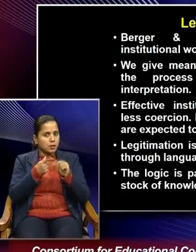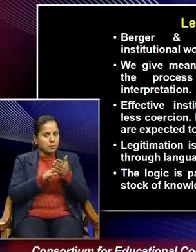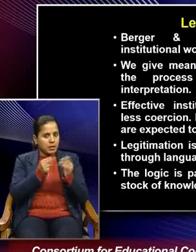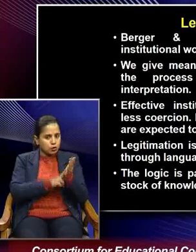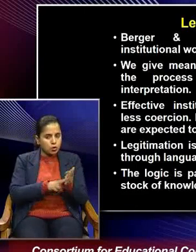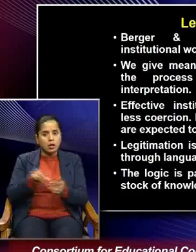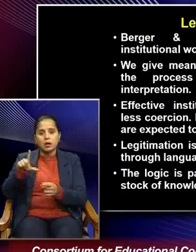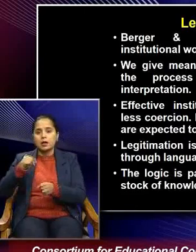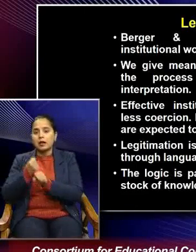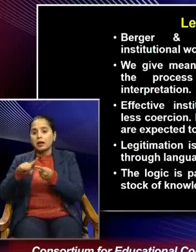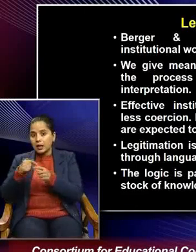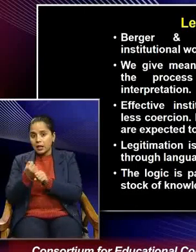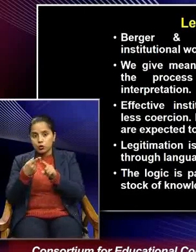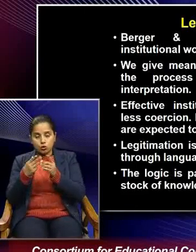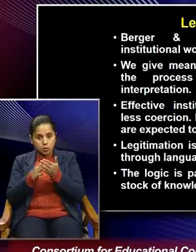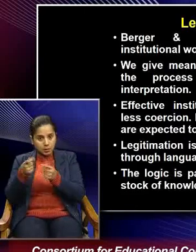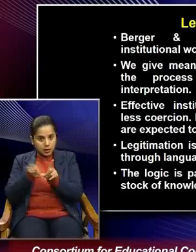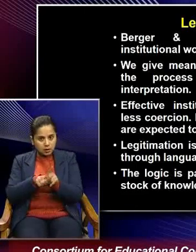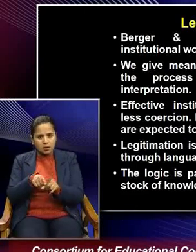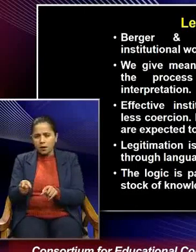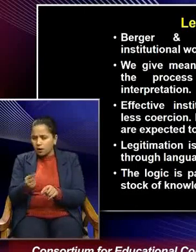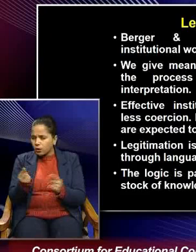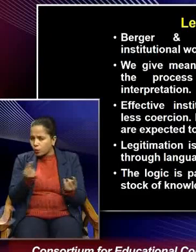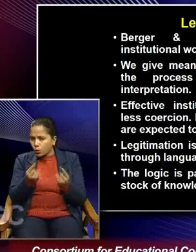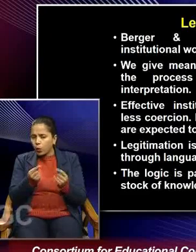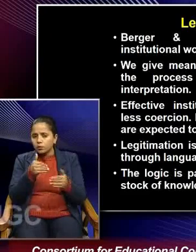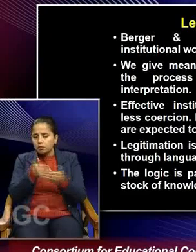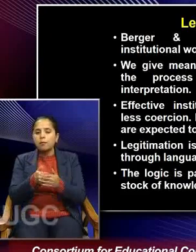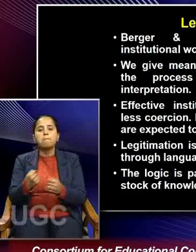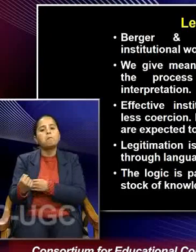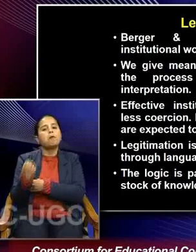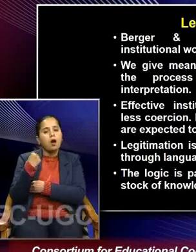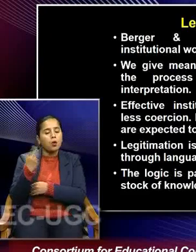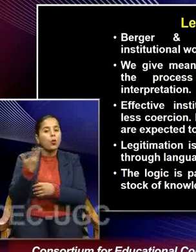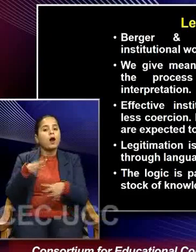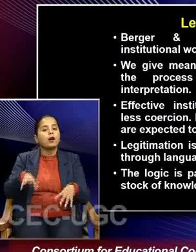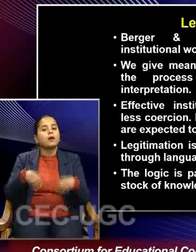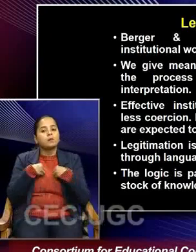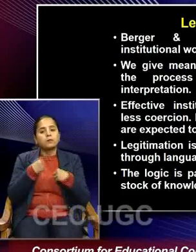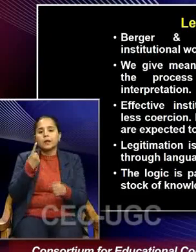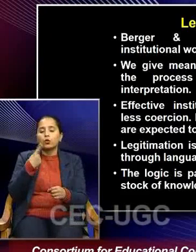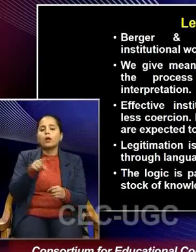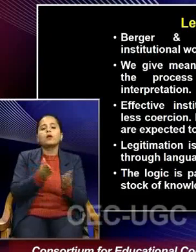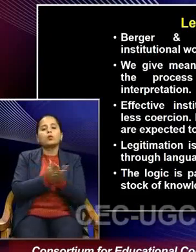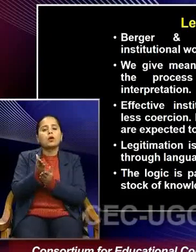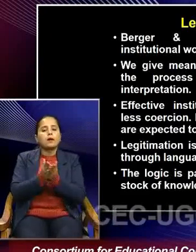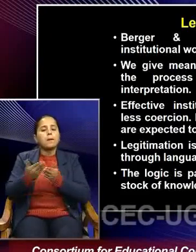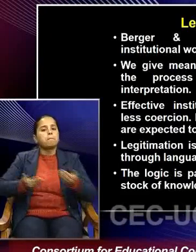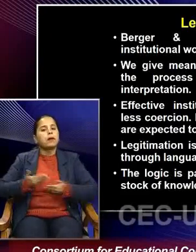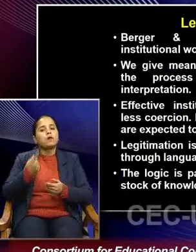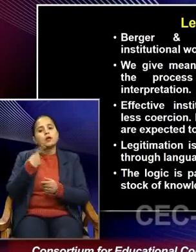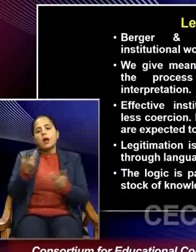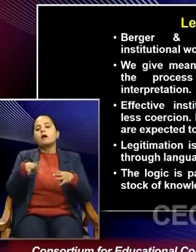to power, or what is kind of accepted as correct pattern of